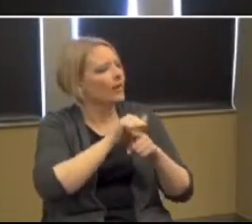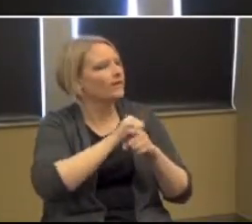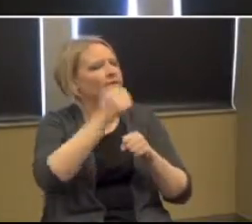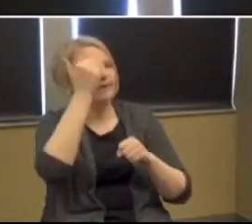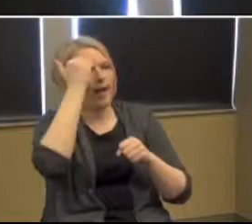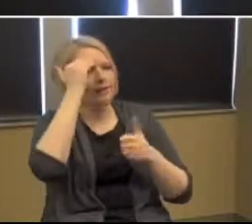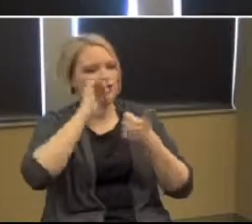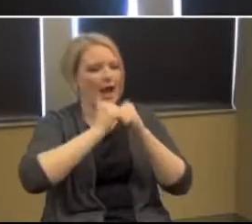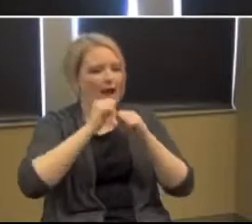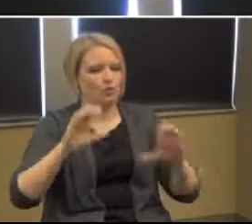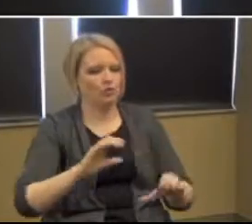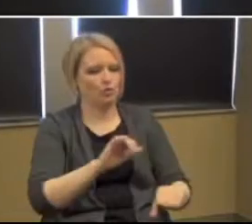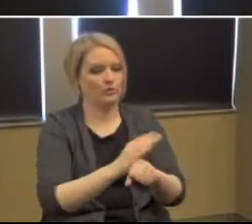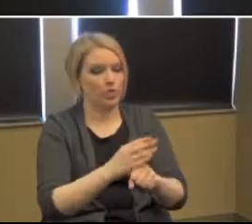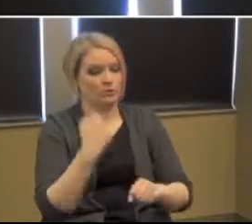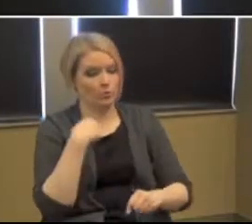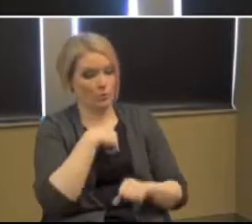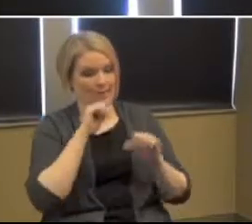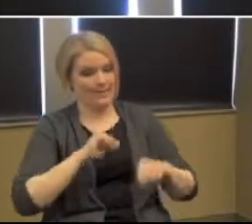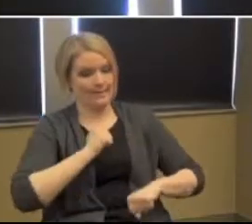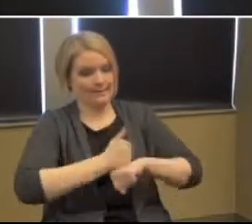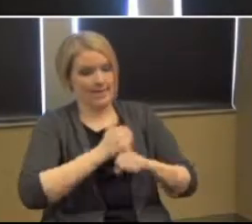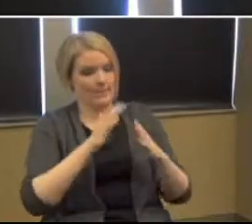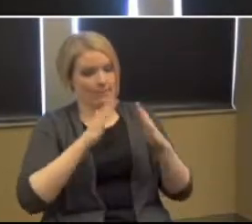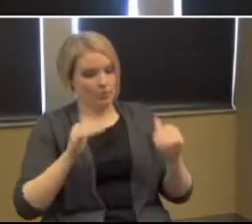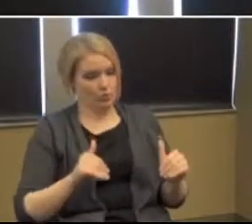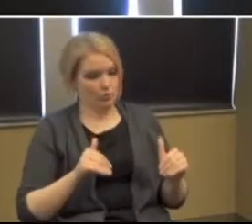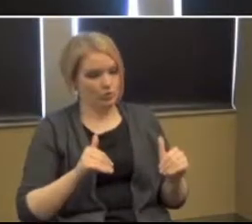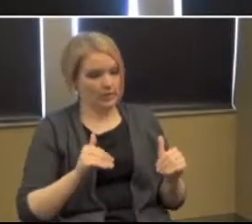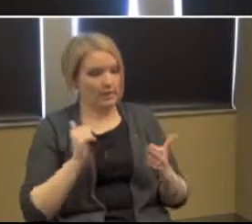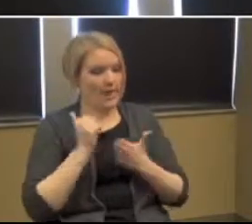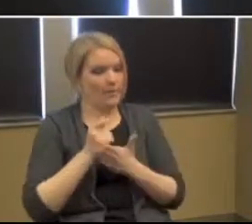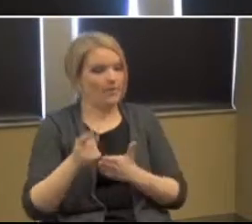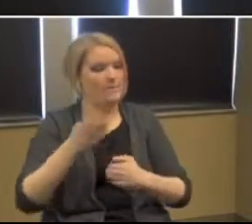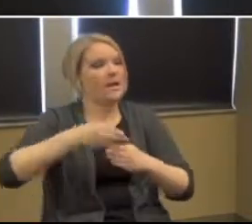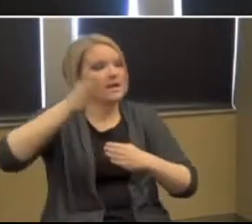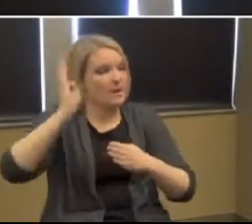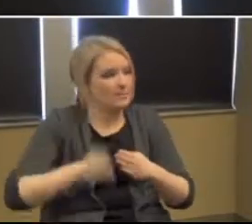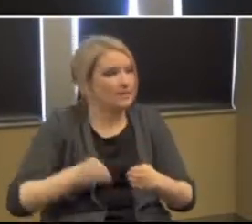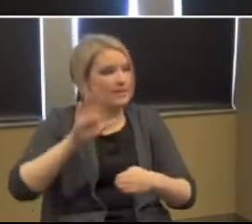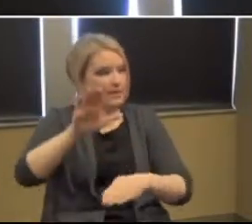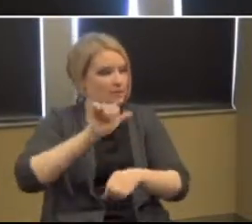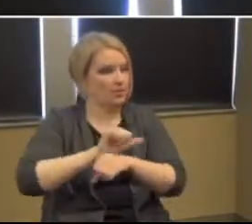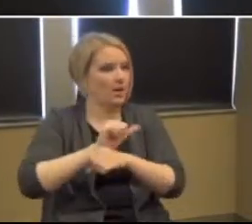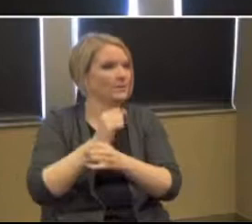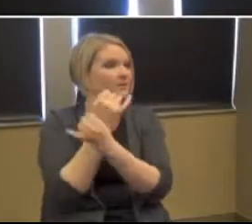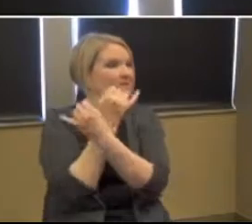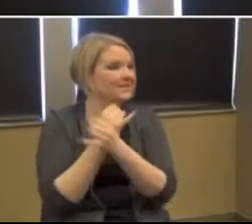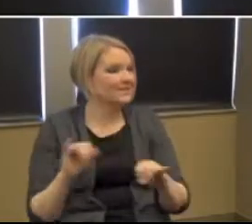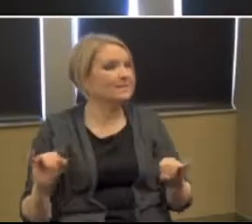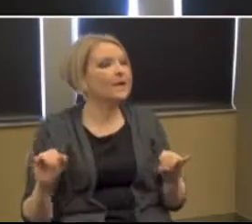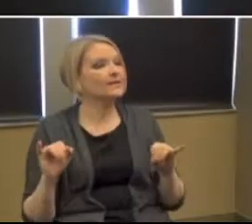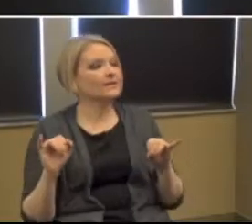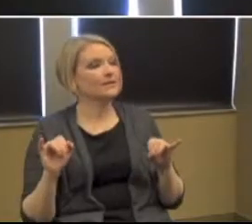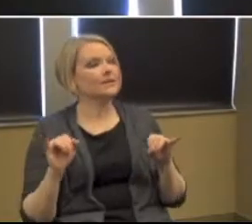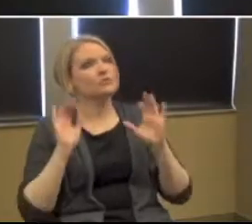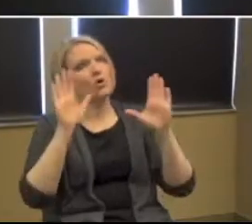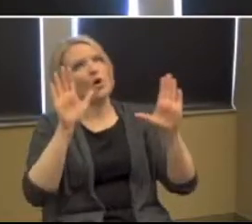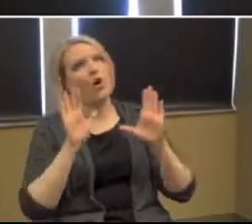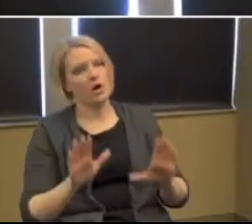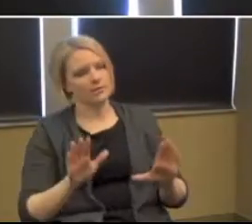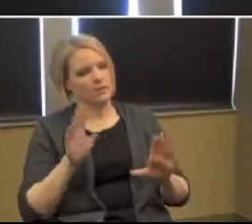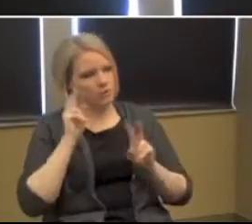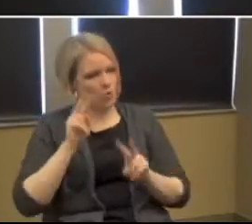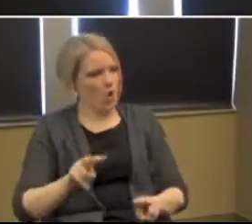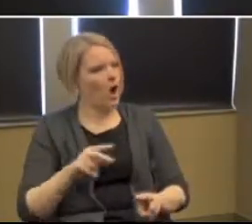so when we can set up these systems for a student to complete their jobs independently, it's awesome. It's awesome to watch. I got